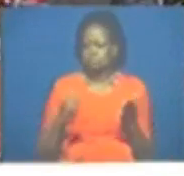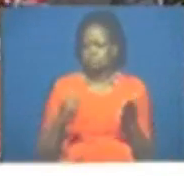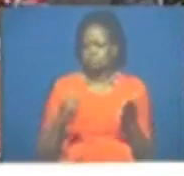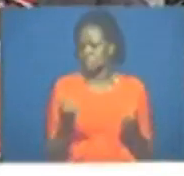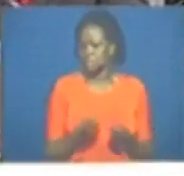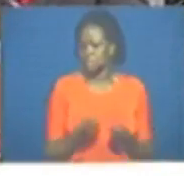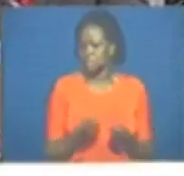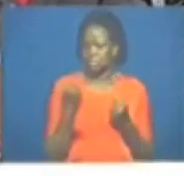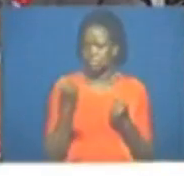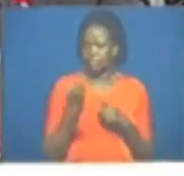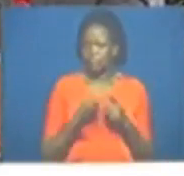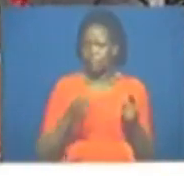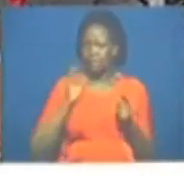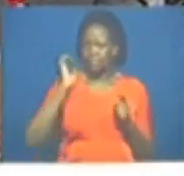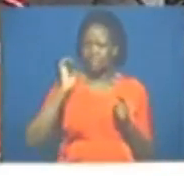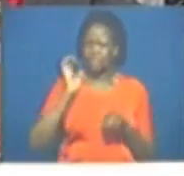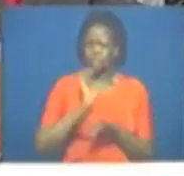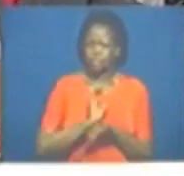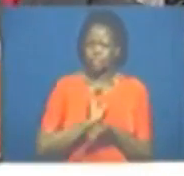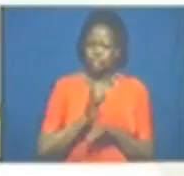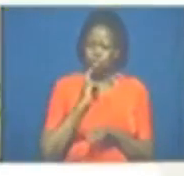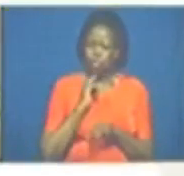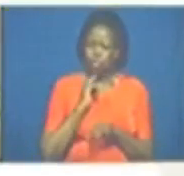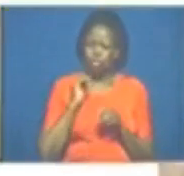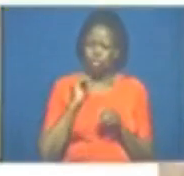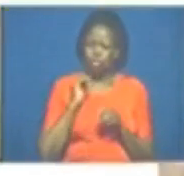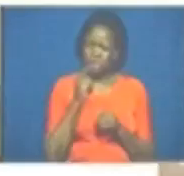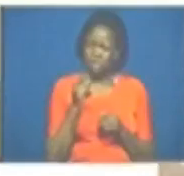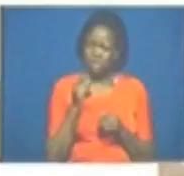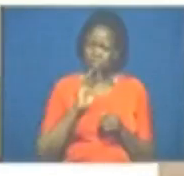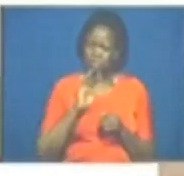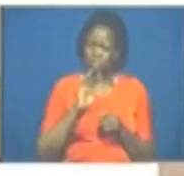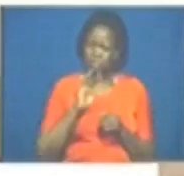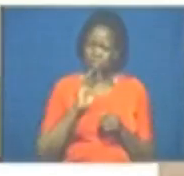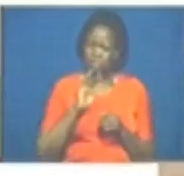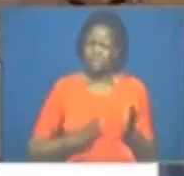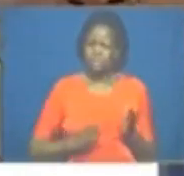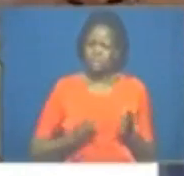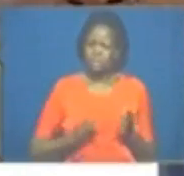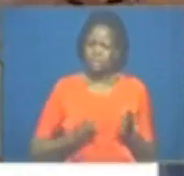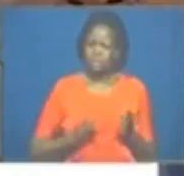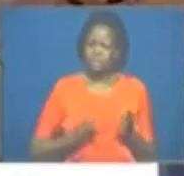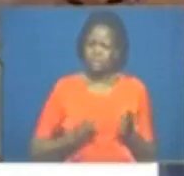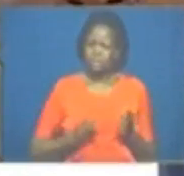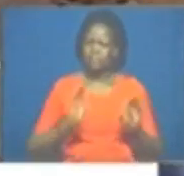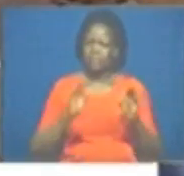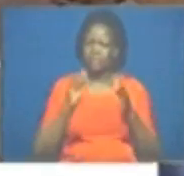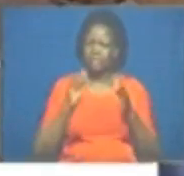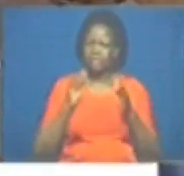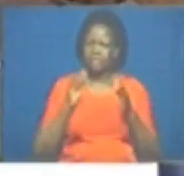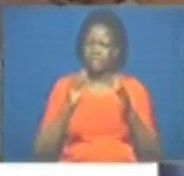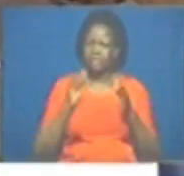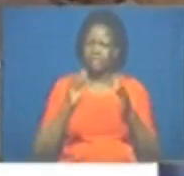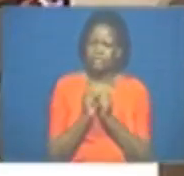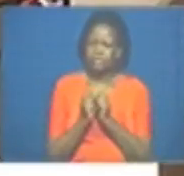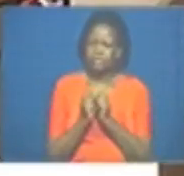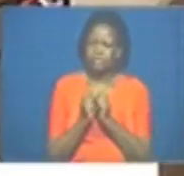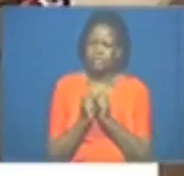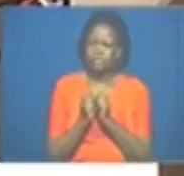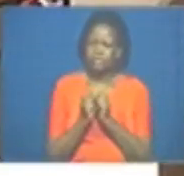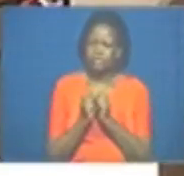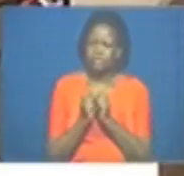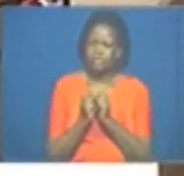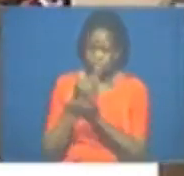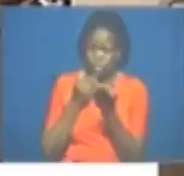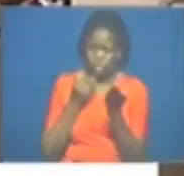the evangelical churches, who urge the remaining commissioners in IEBC to quit and pave way for reforms. You know,